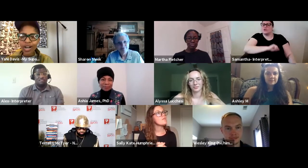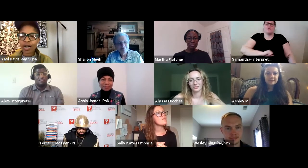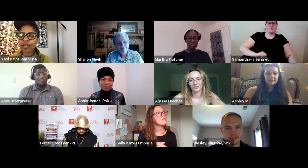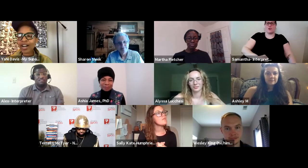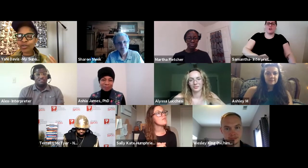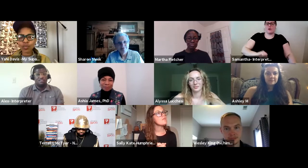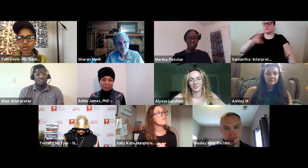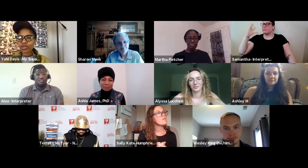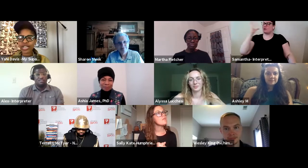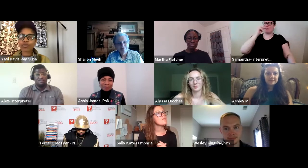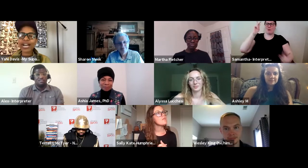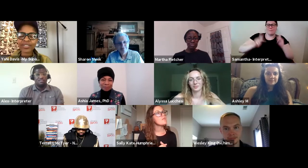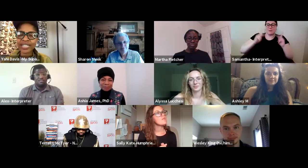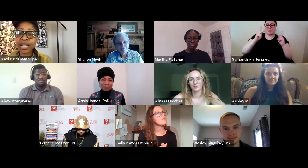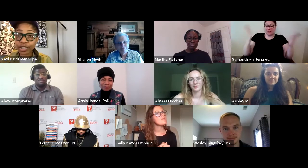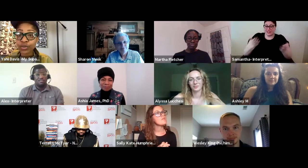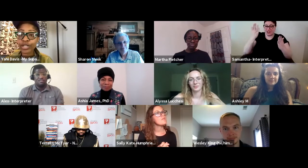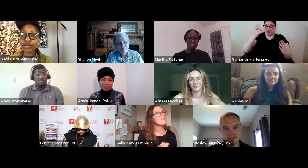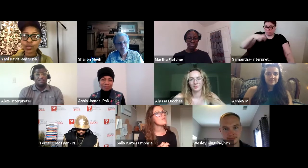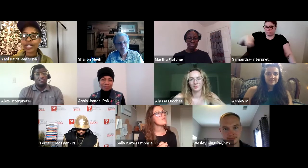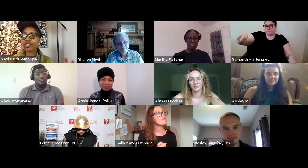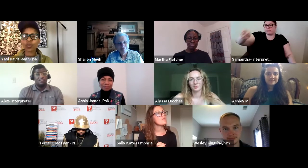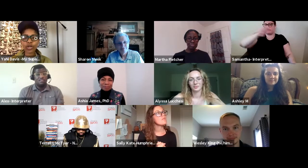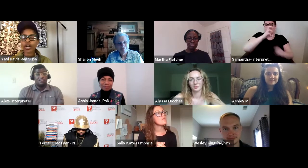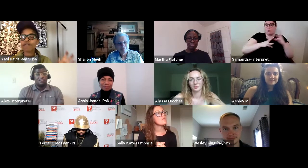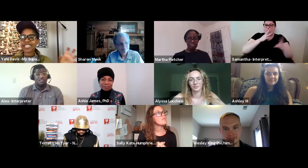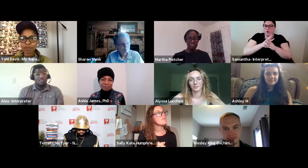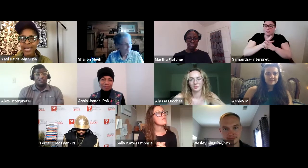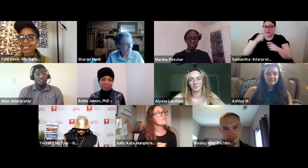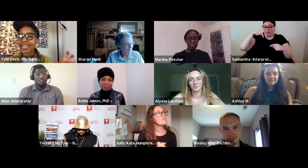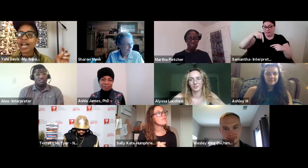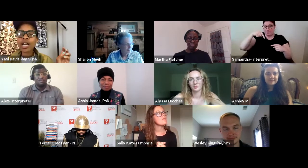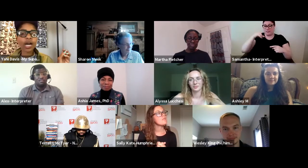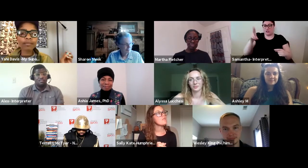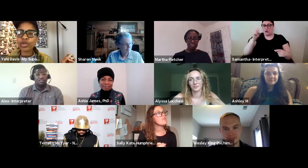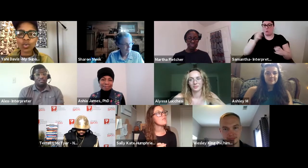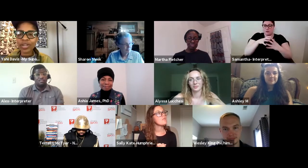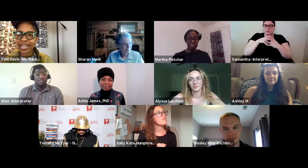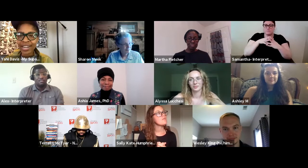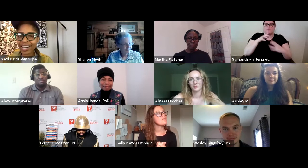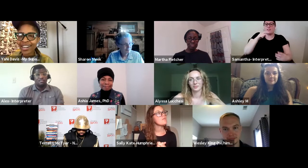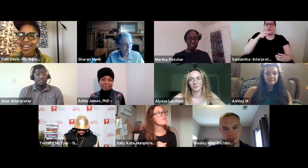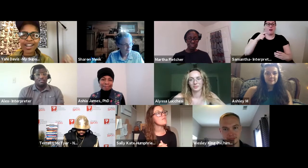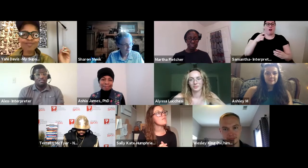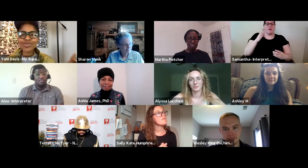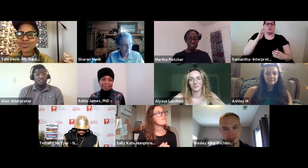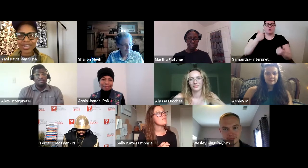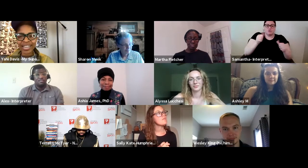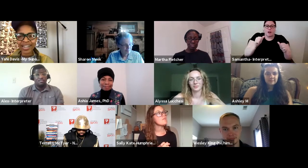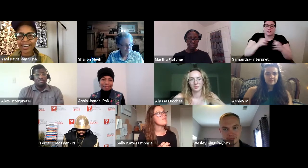people around the world and around this country doing the work of expanding communal care,